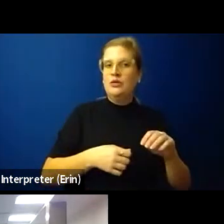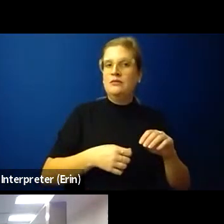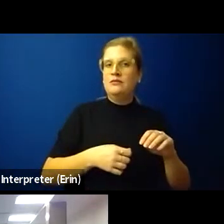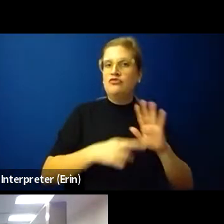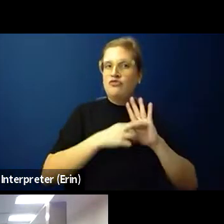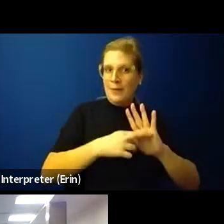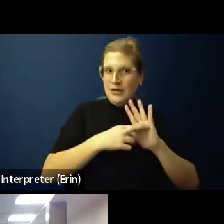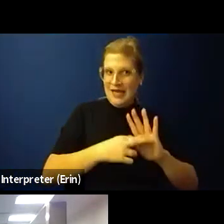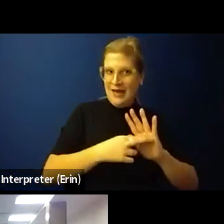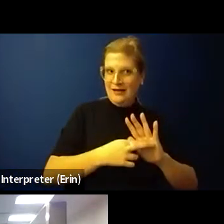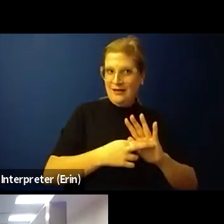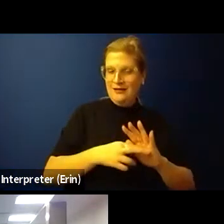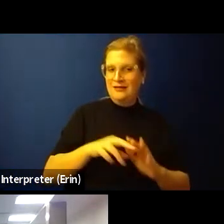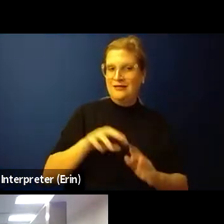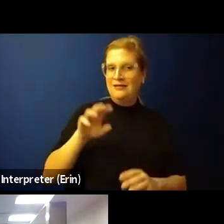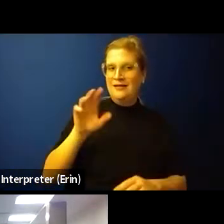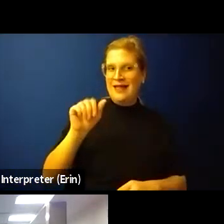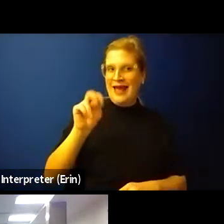which is